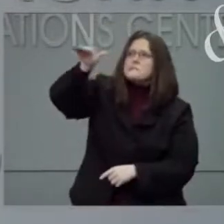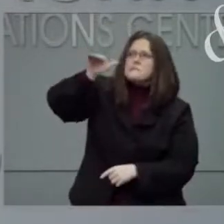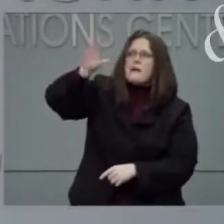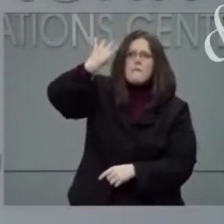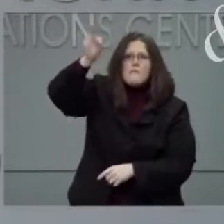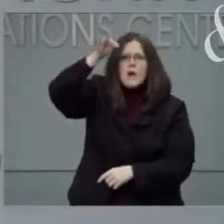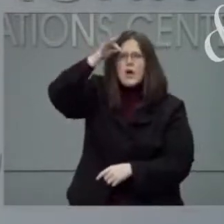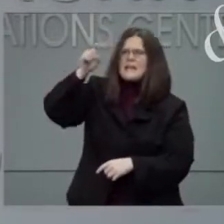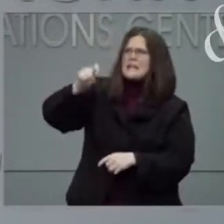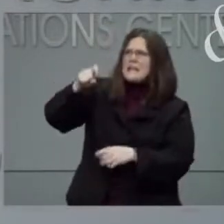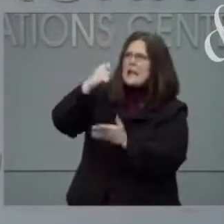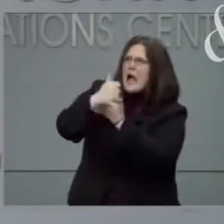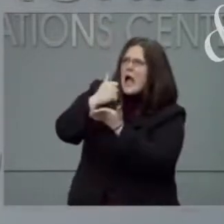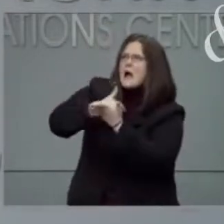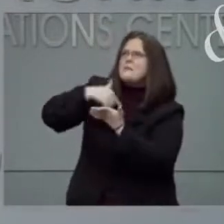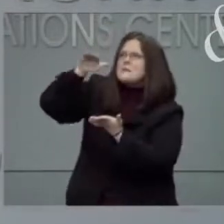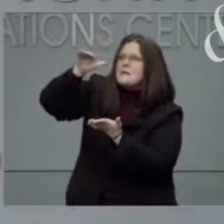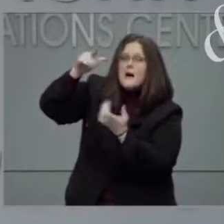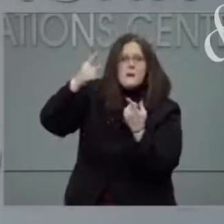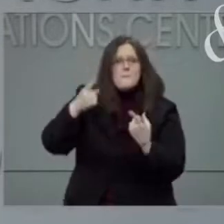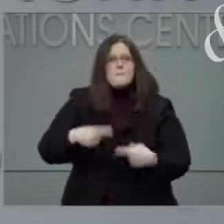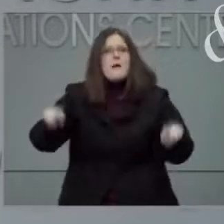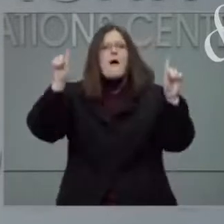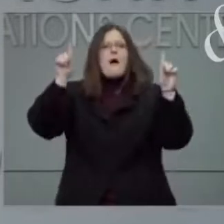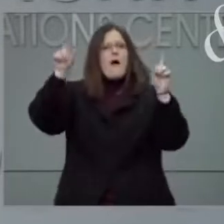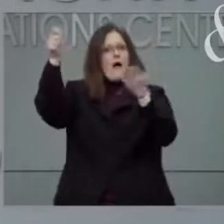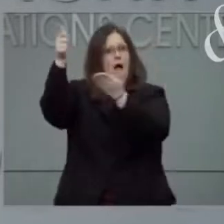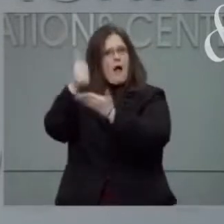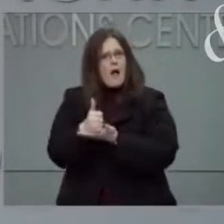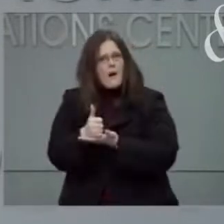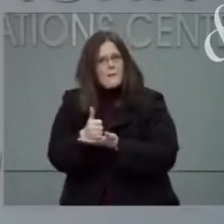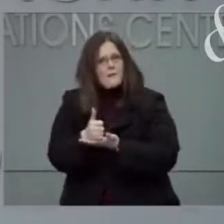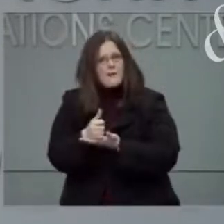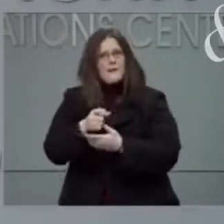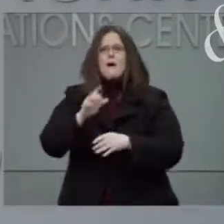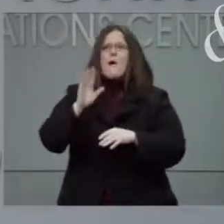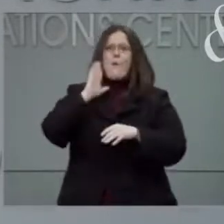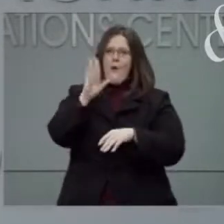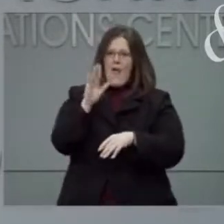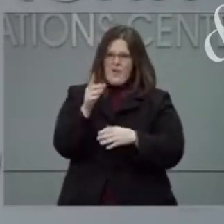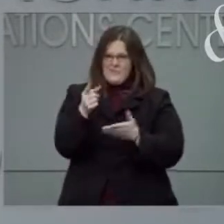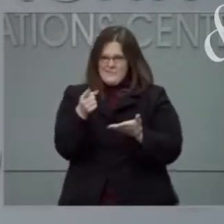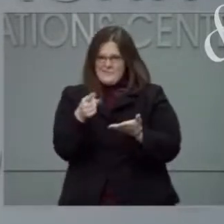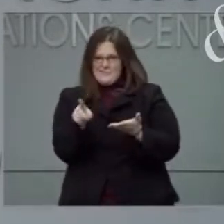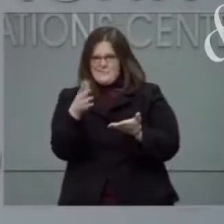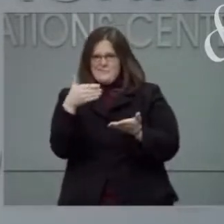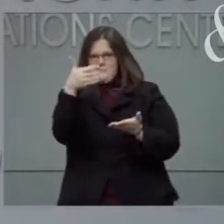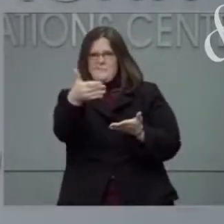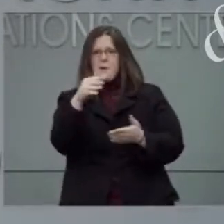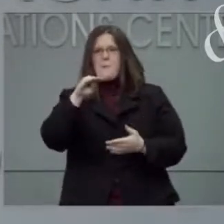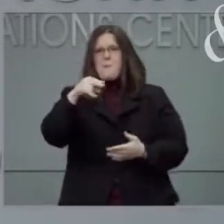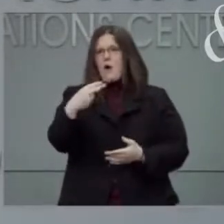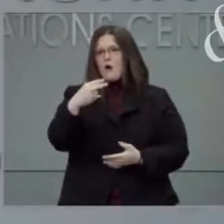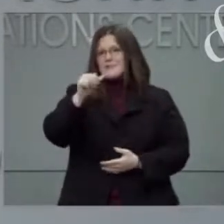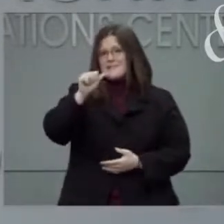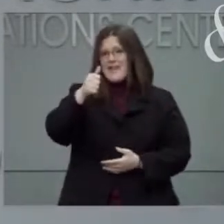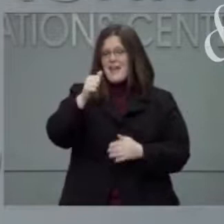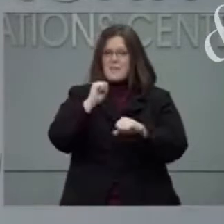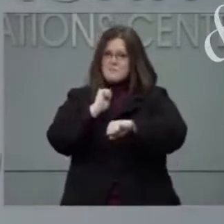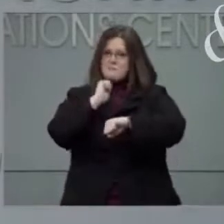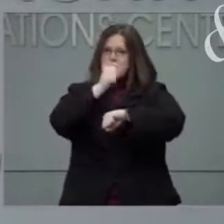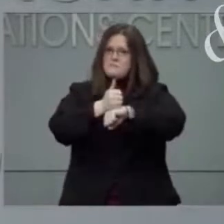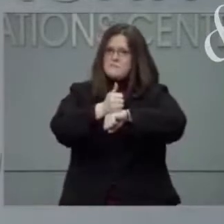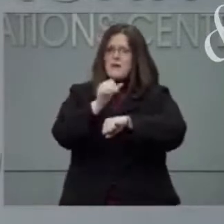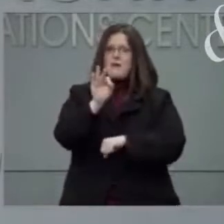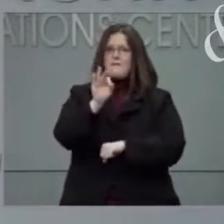government is standing up a FEMA-supported vaccination site in Greensboro to open March the 10th. It'll be open